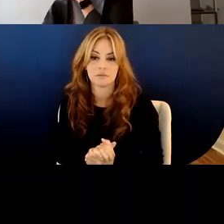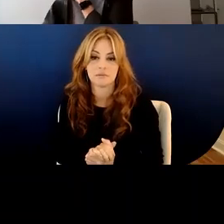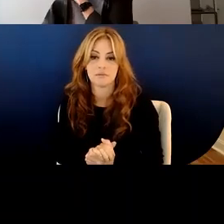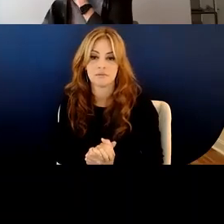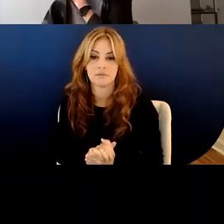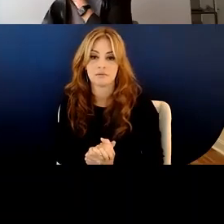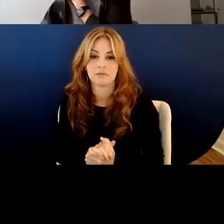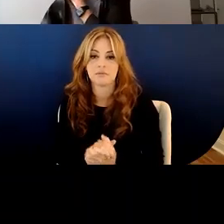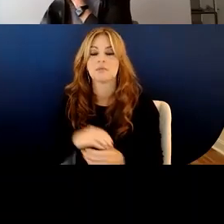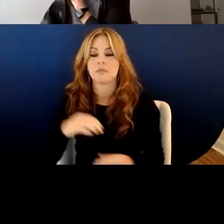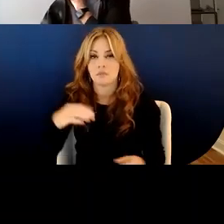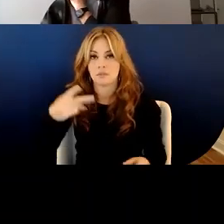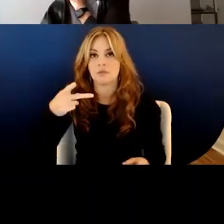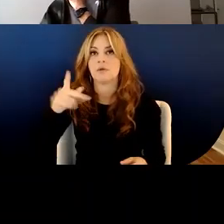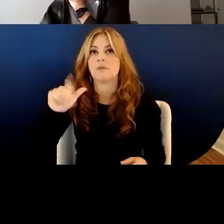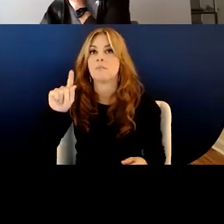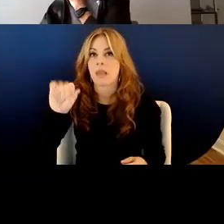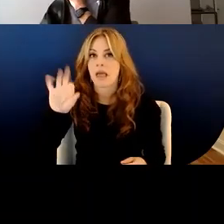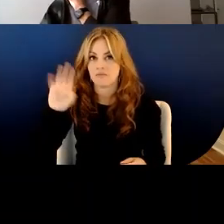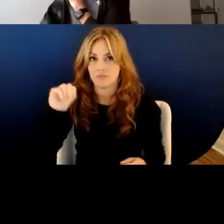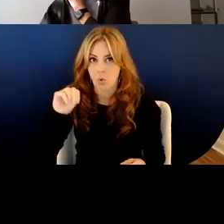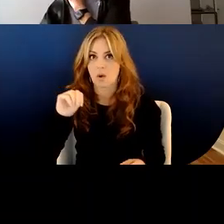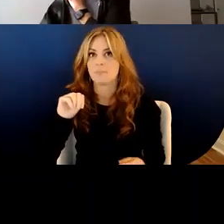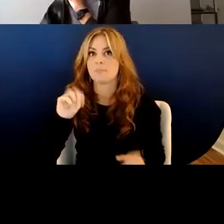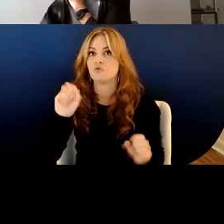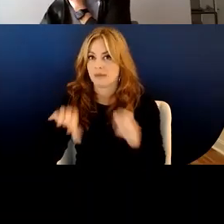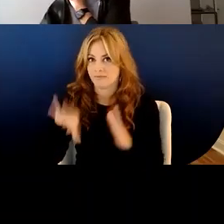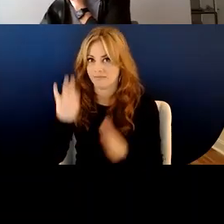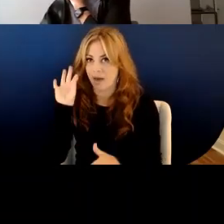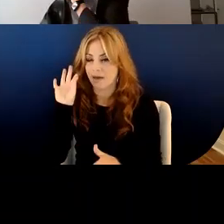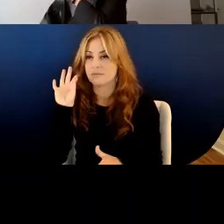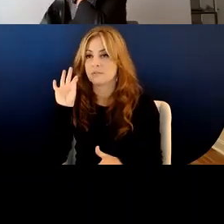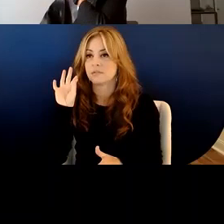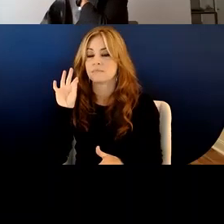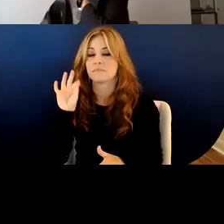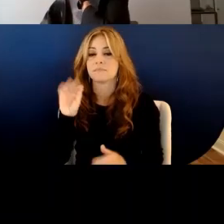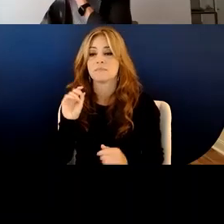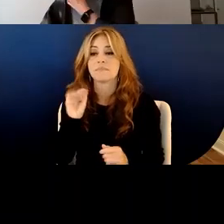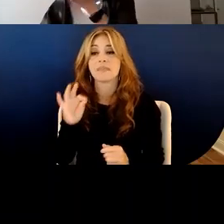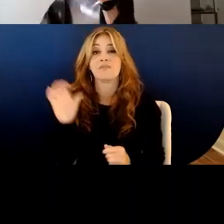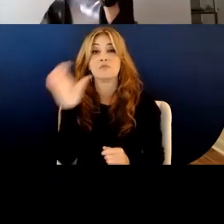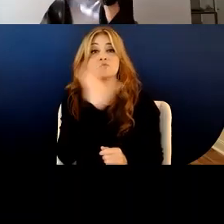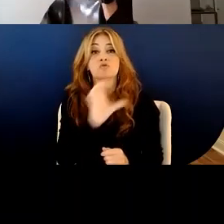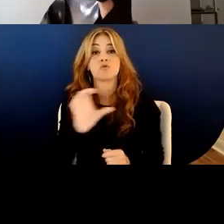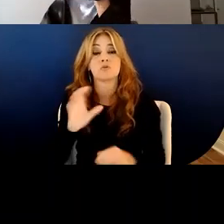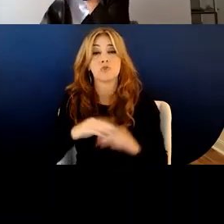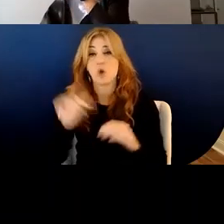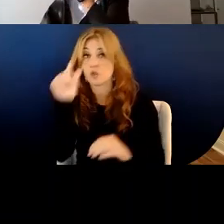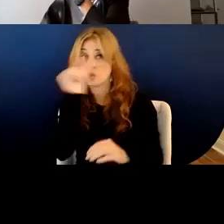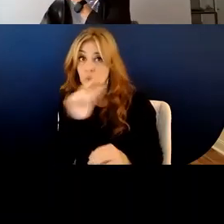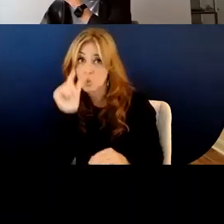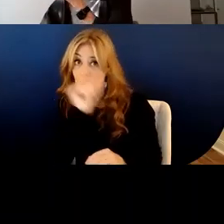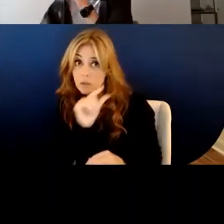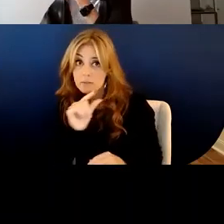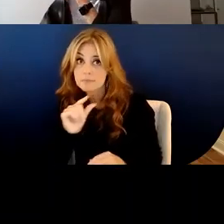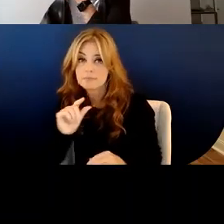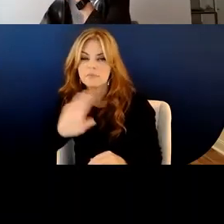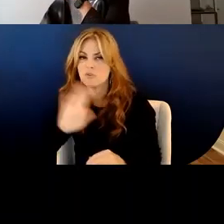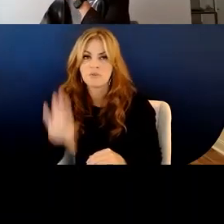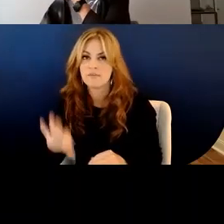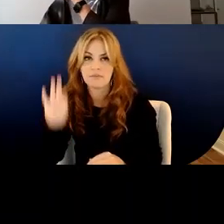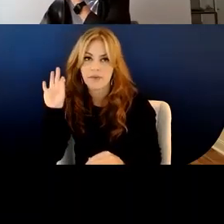platform is discoverable. Yeah, but I mean, if you do a search on Google, you'll never